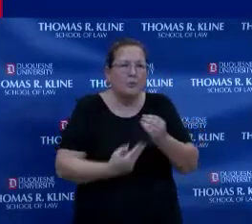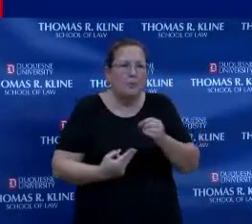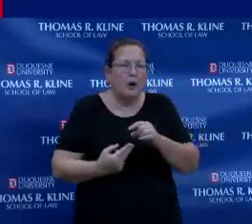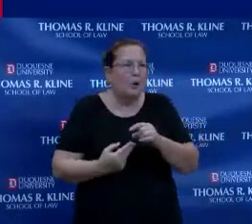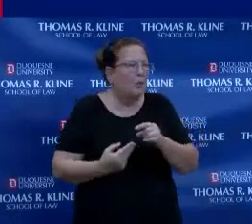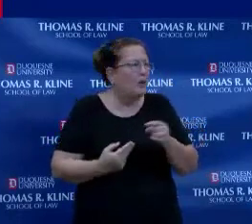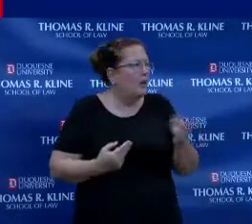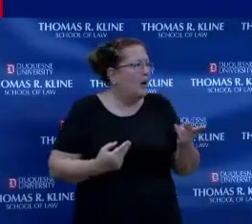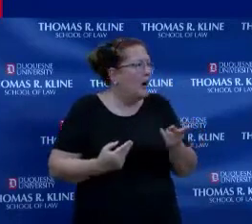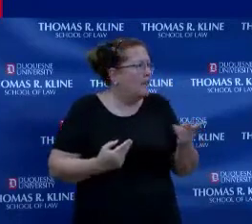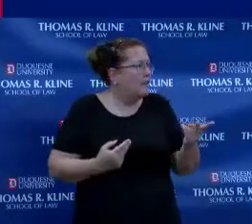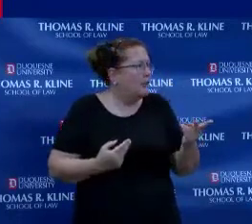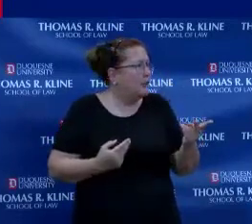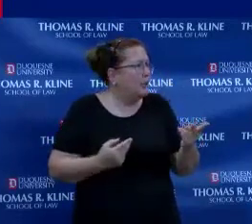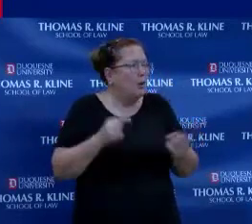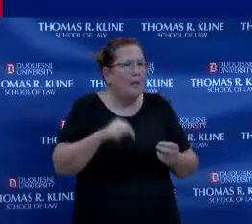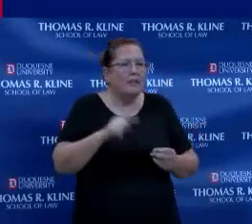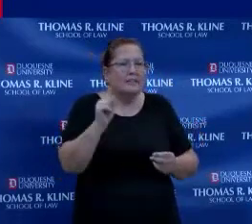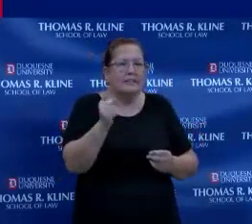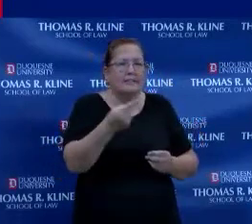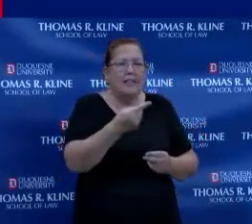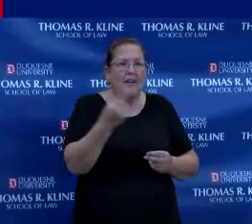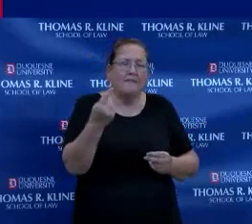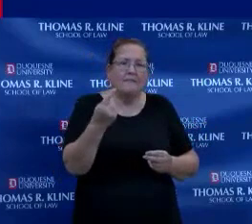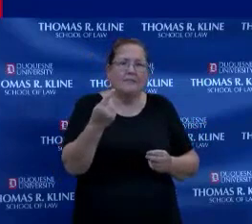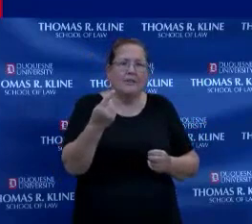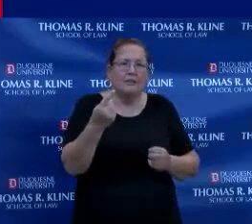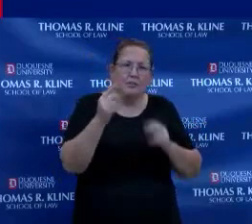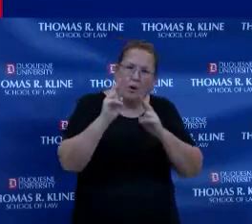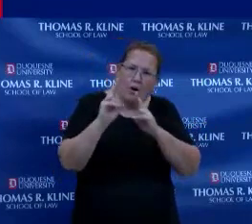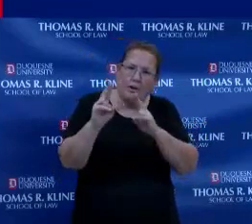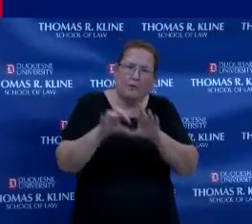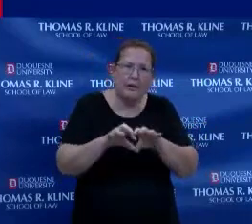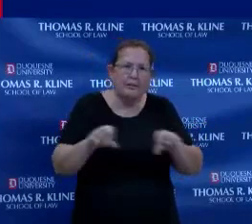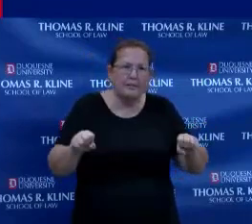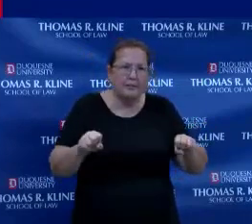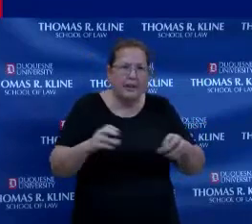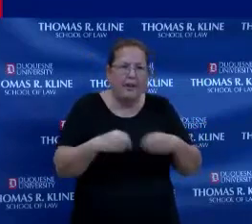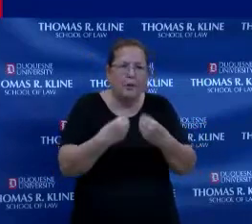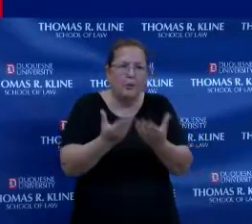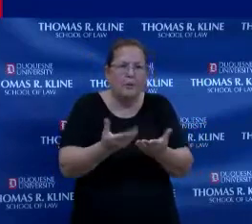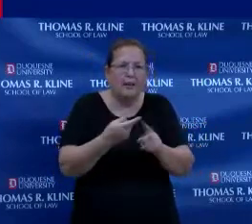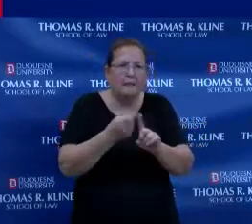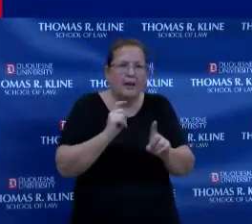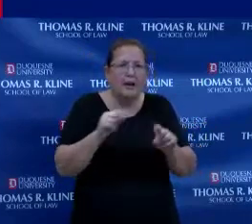This is the first honorary degree that we will be bestowing from this